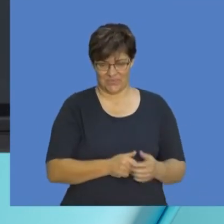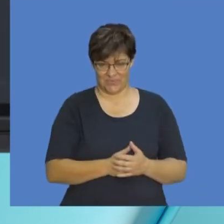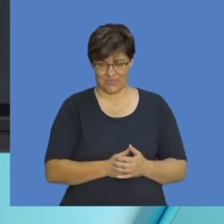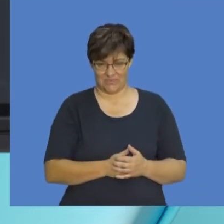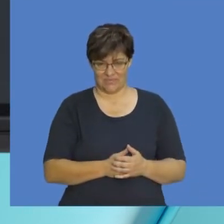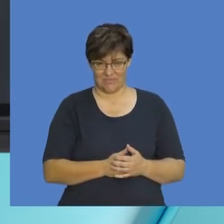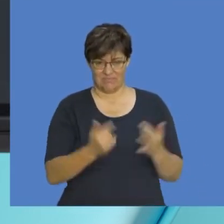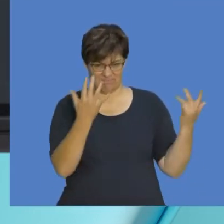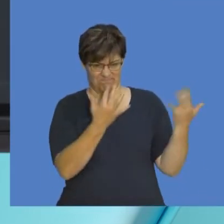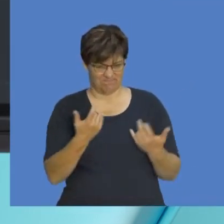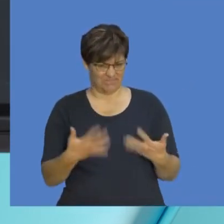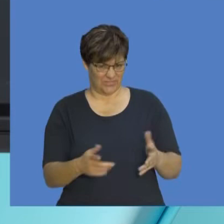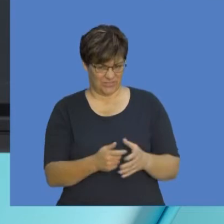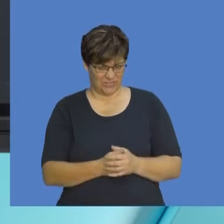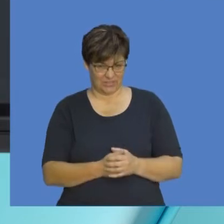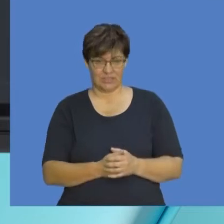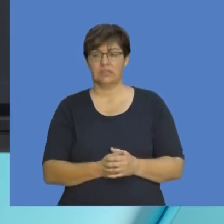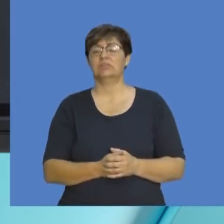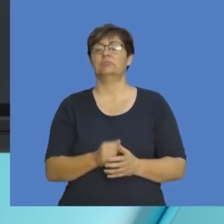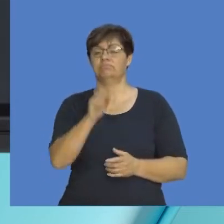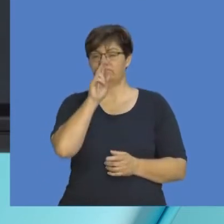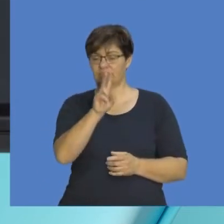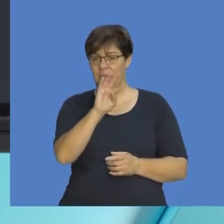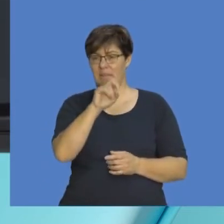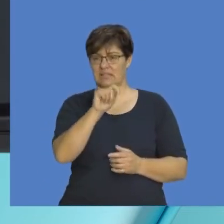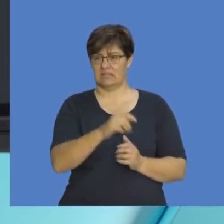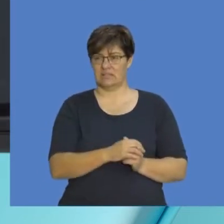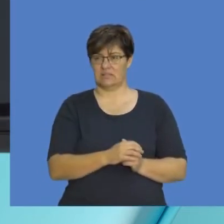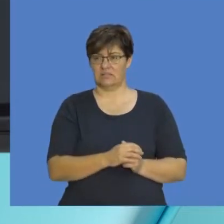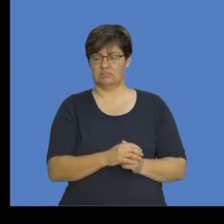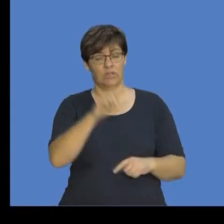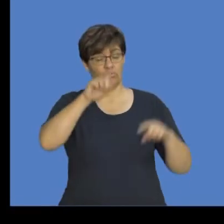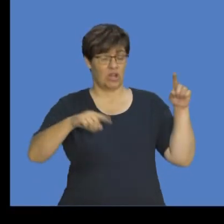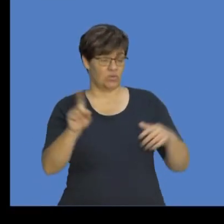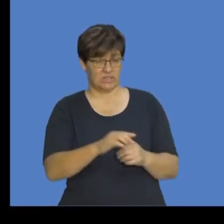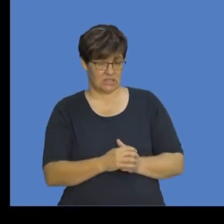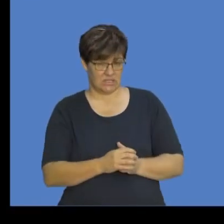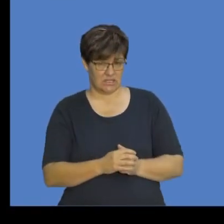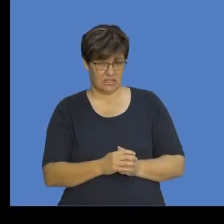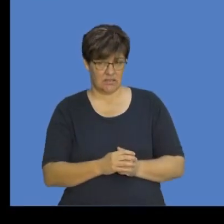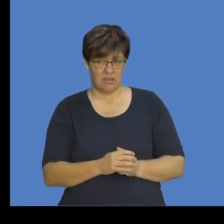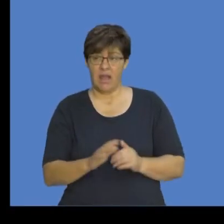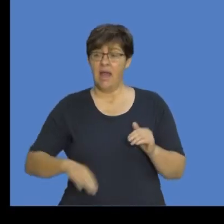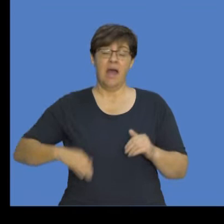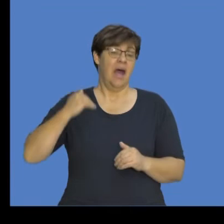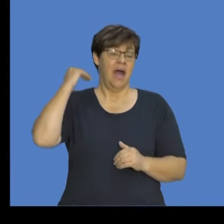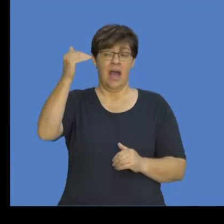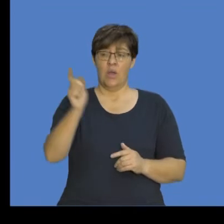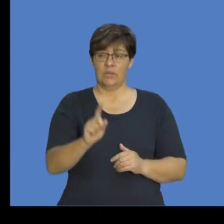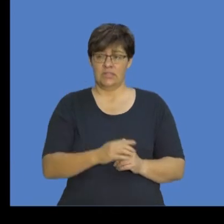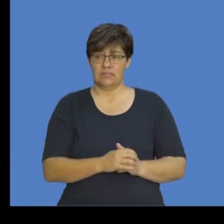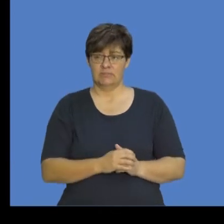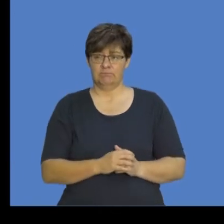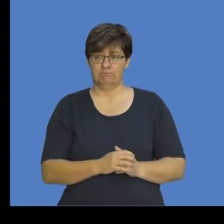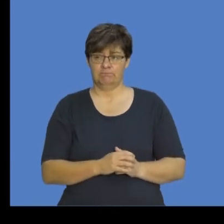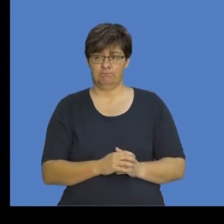lowest value. Okay, that's how we calculate range. So if you look at MAT, what is the range for MAT? What is the MAT highest